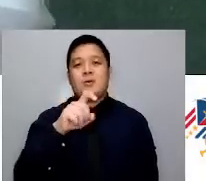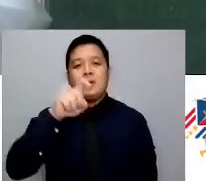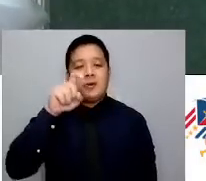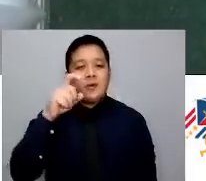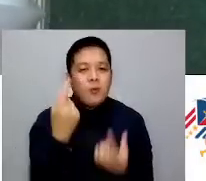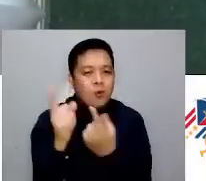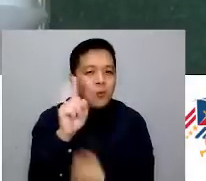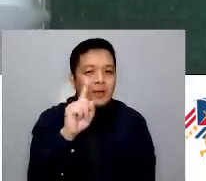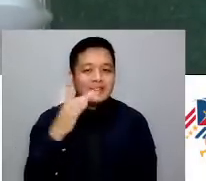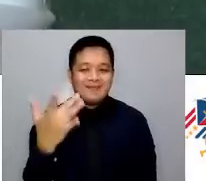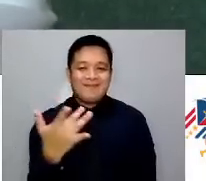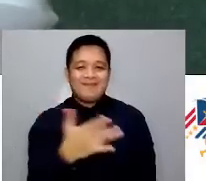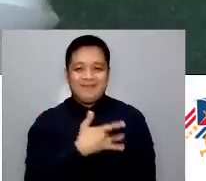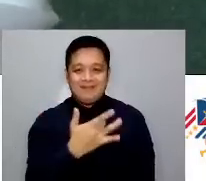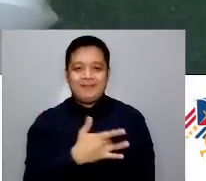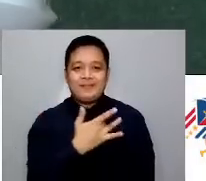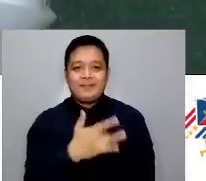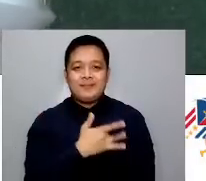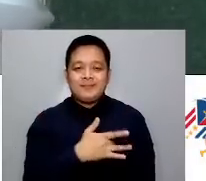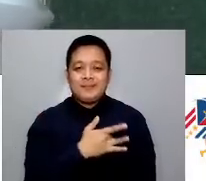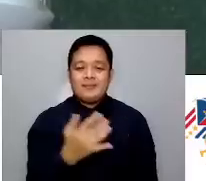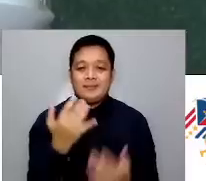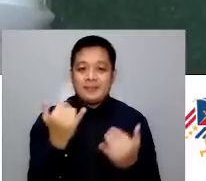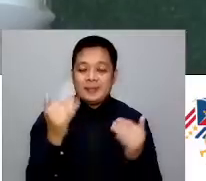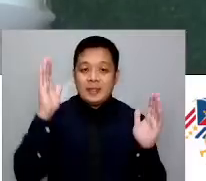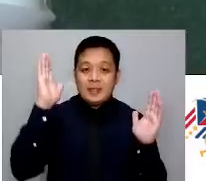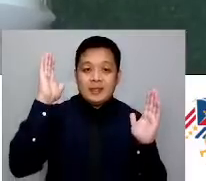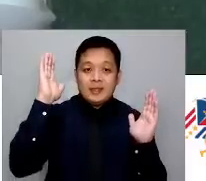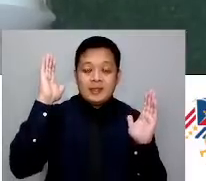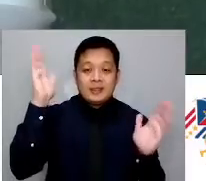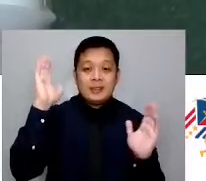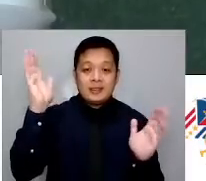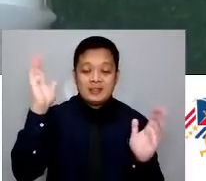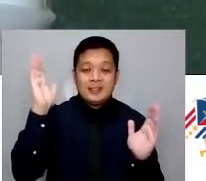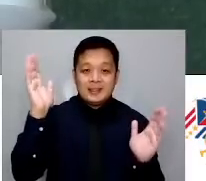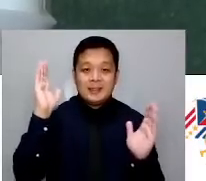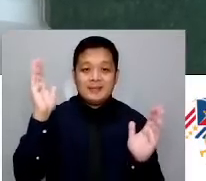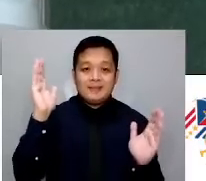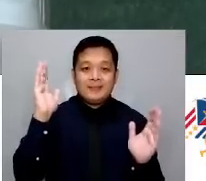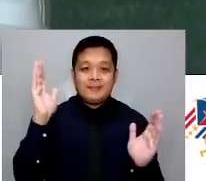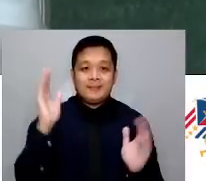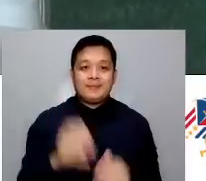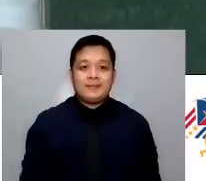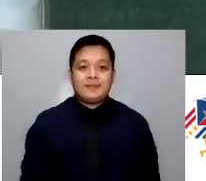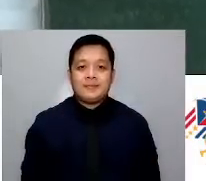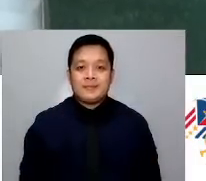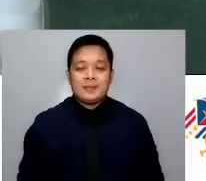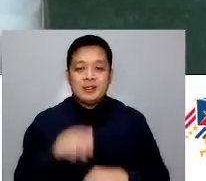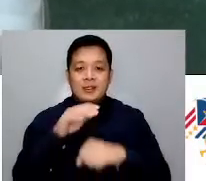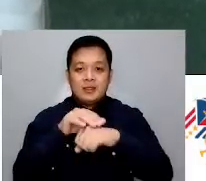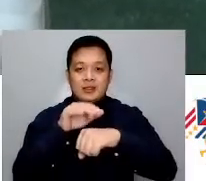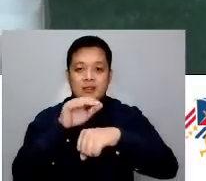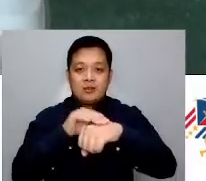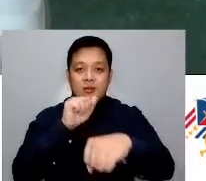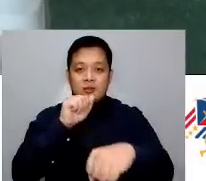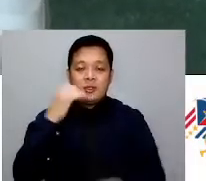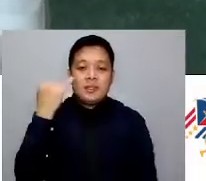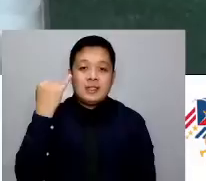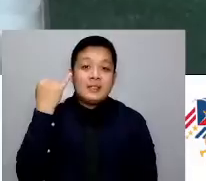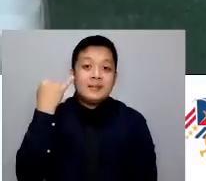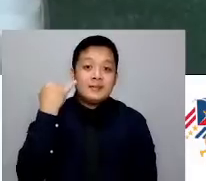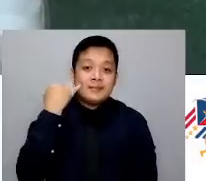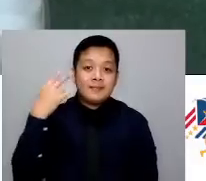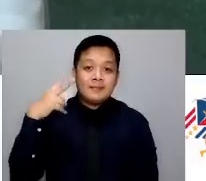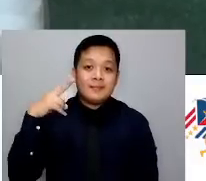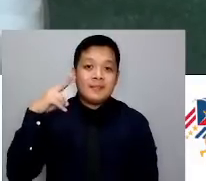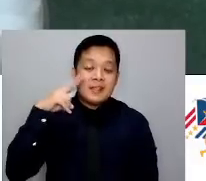now be hearing the message of our keynote speaker. For the introduction, let us have Dr. Isabel A. Victorino,